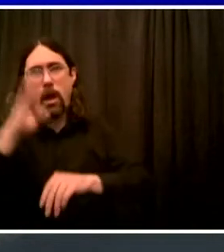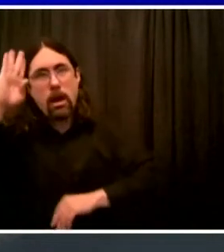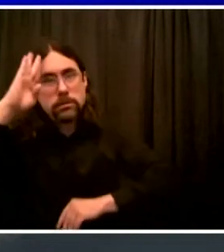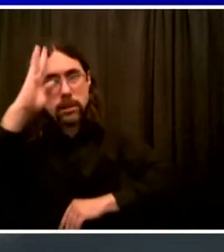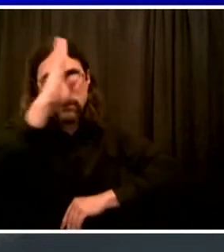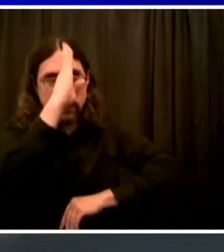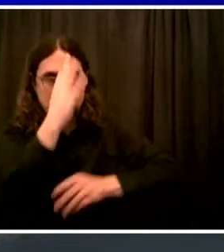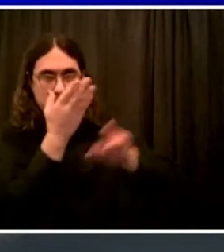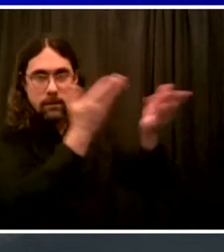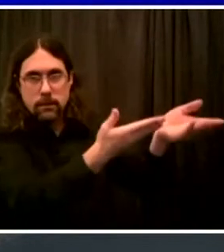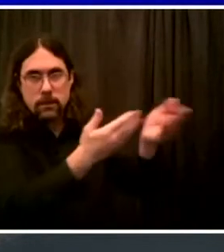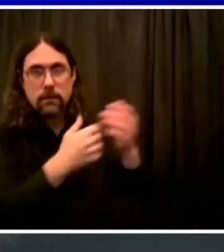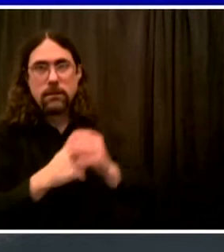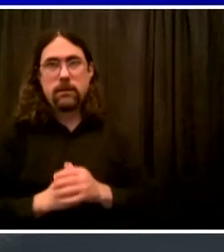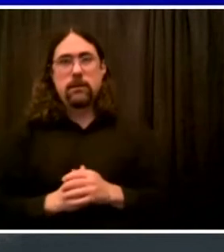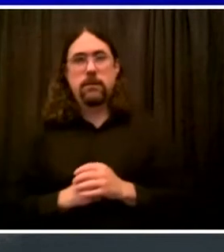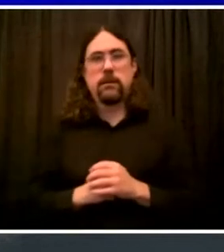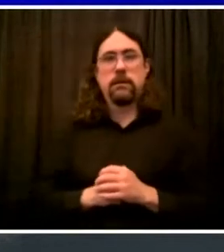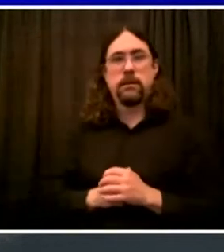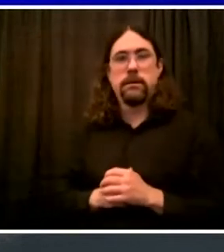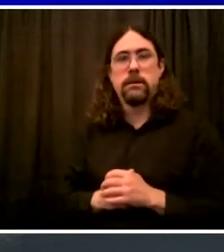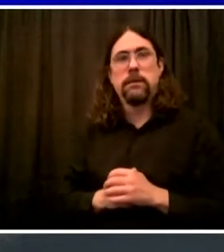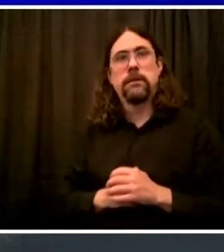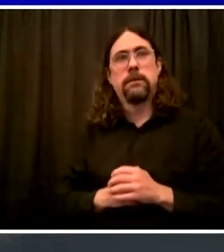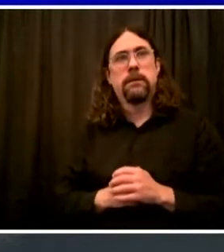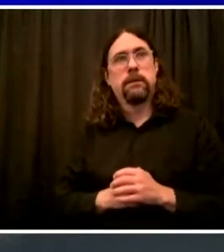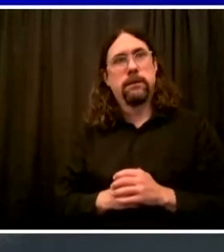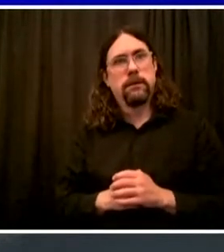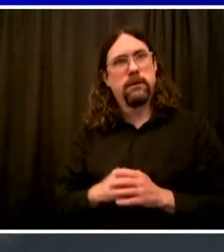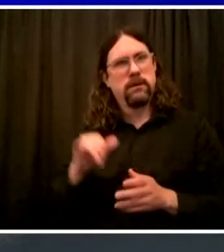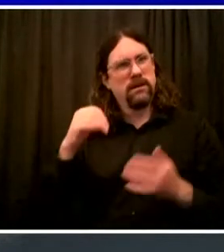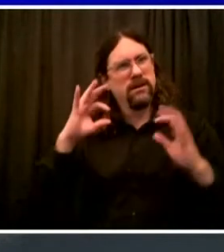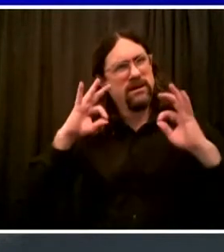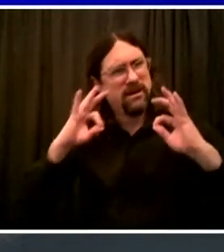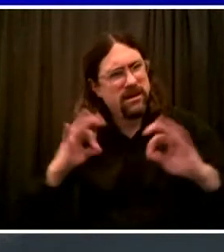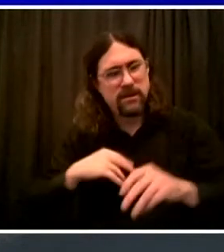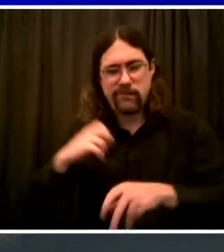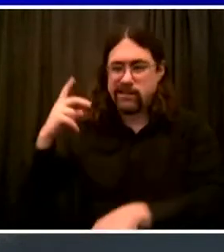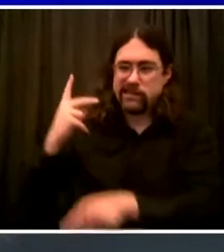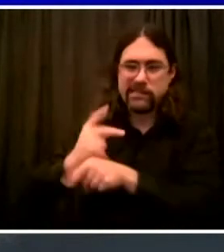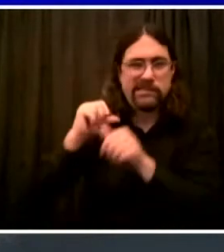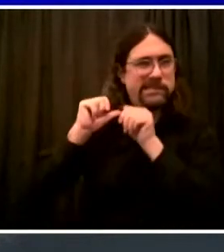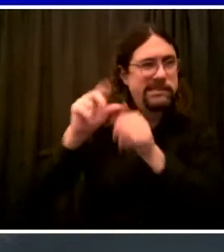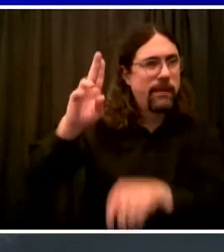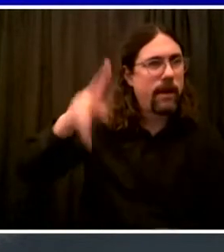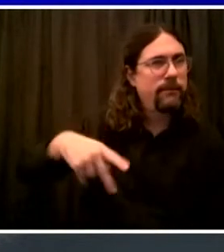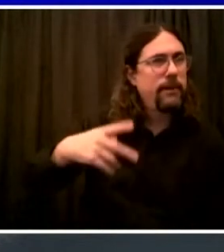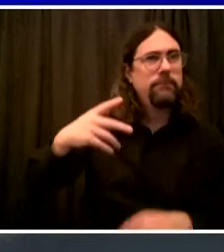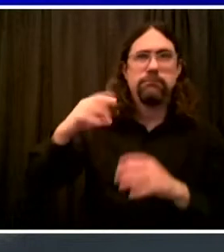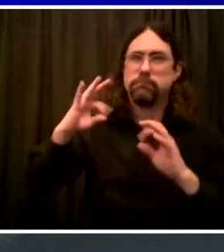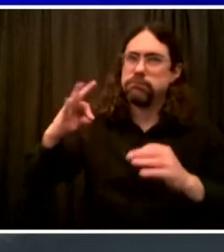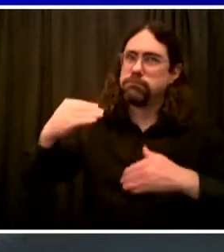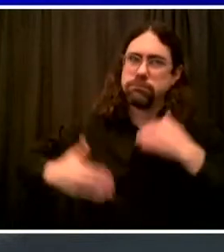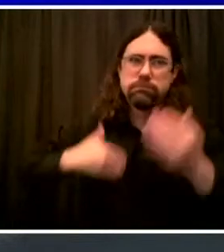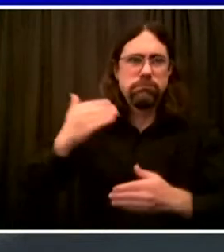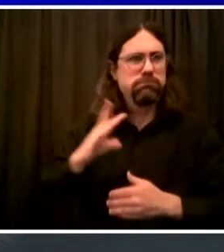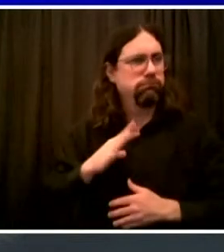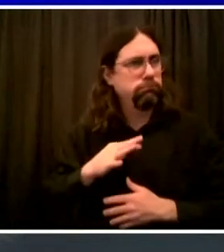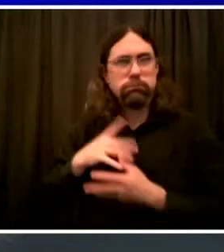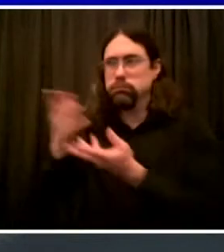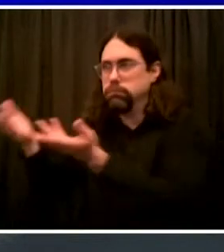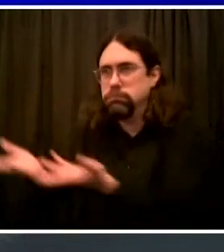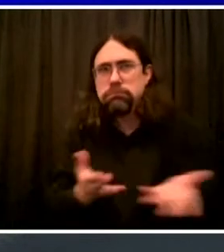this moment. We want as many of these homeless individuals who are living on the streets, living in the subways, we want them to come in and get the